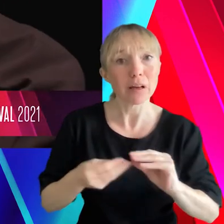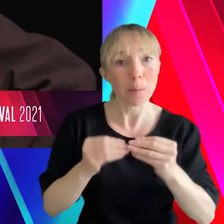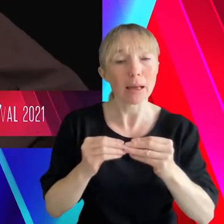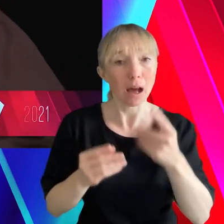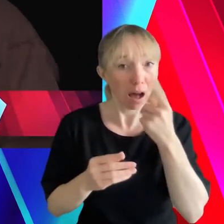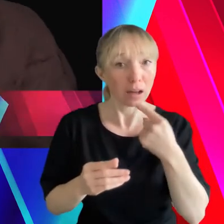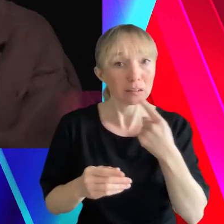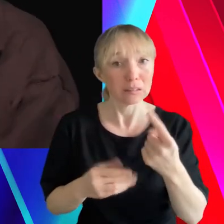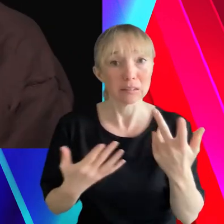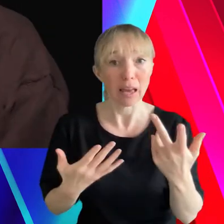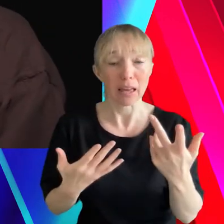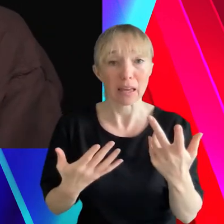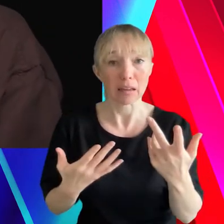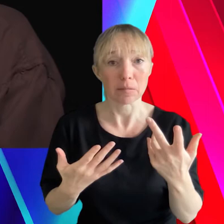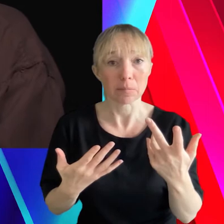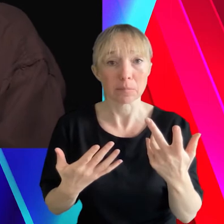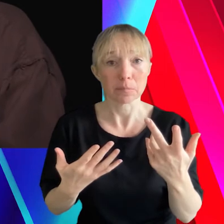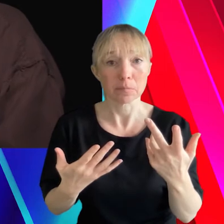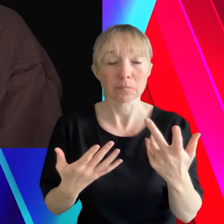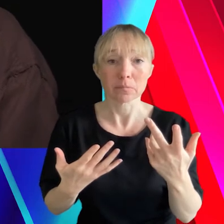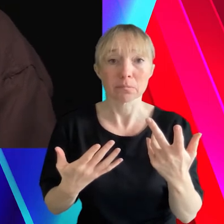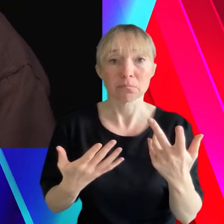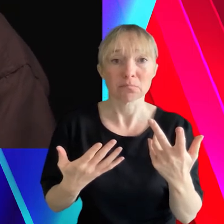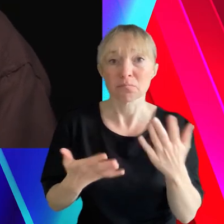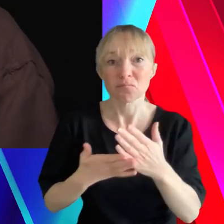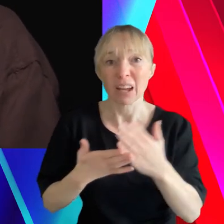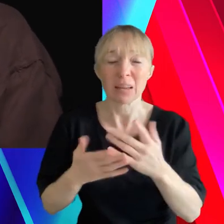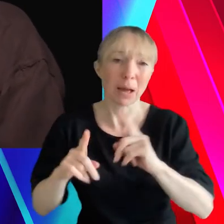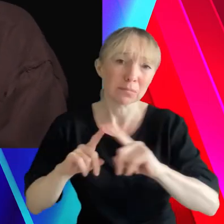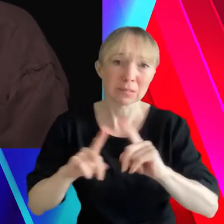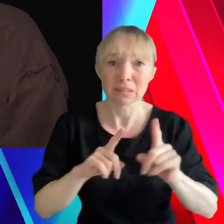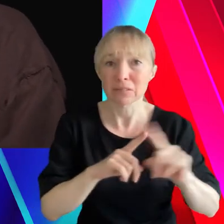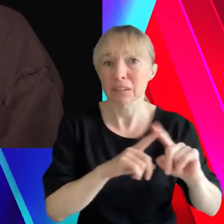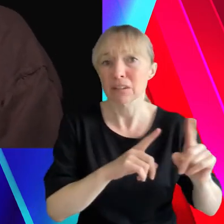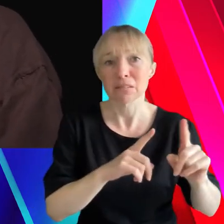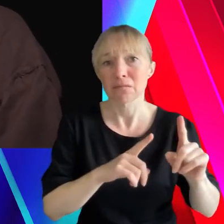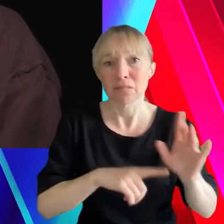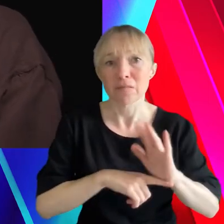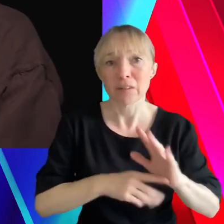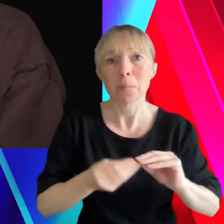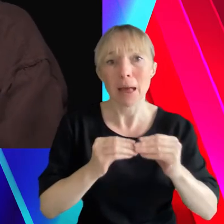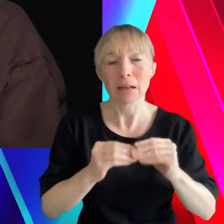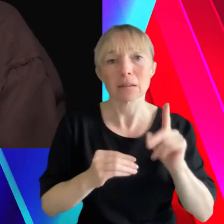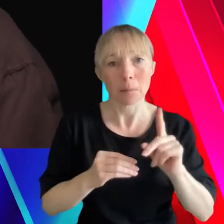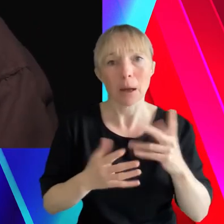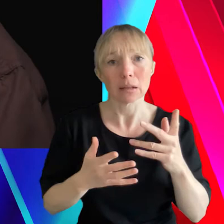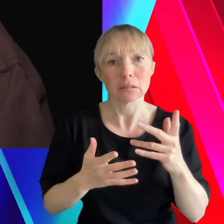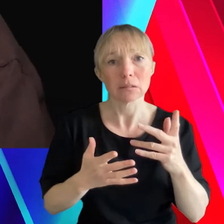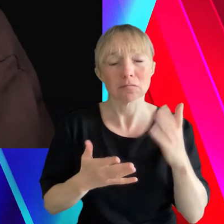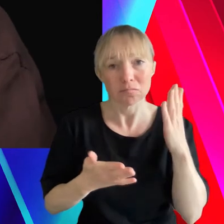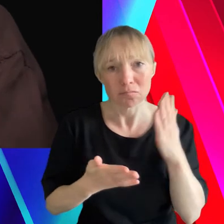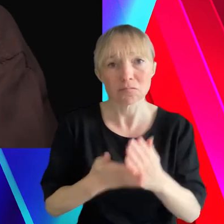as a filmmaker, I could say that about in an easy way about all kinds of different sorts of filmmakers. But I